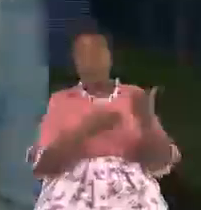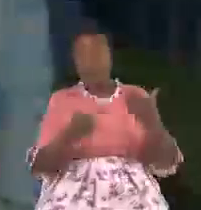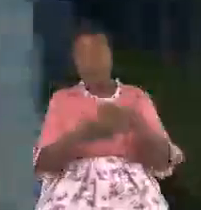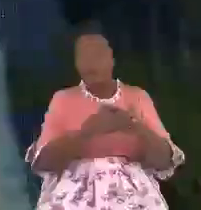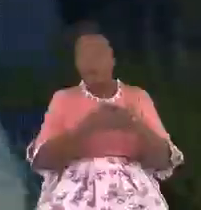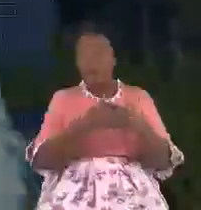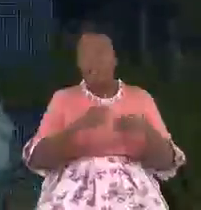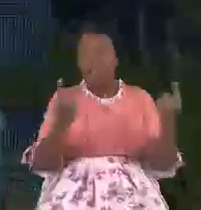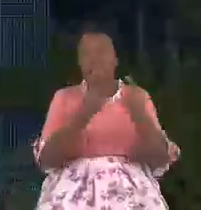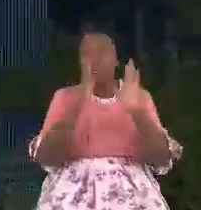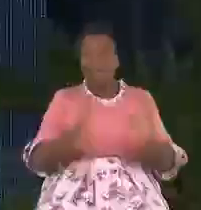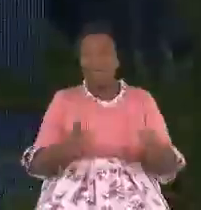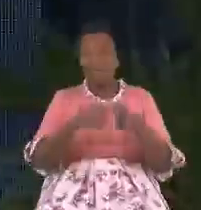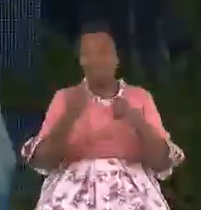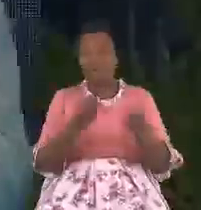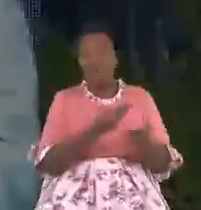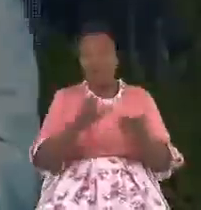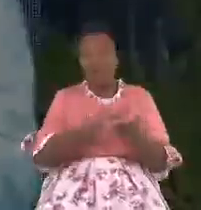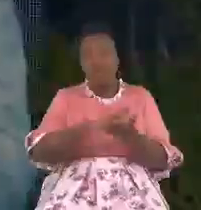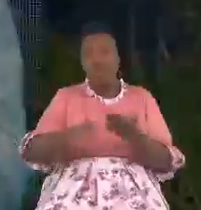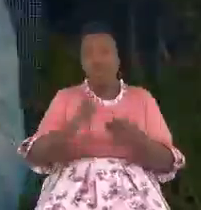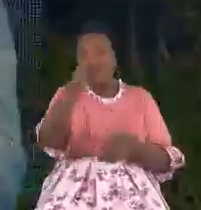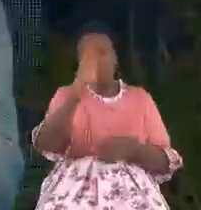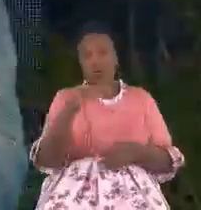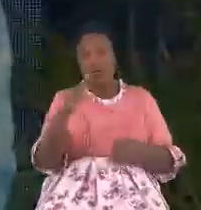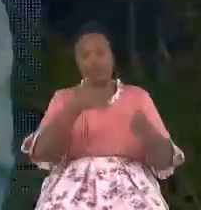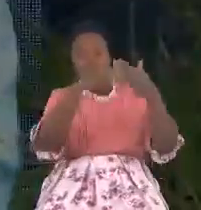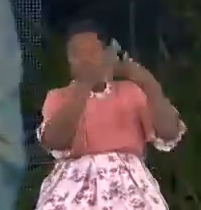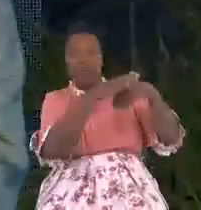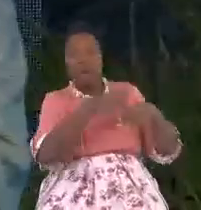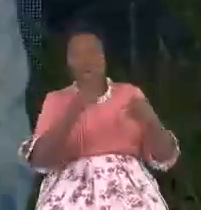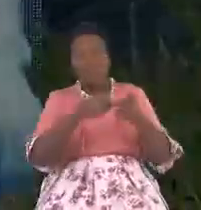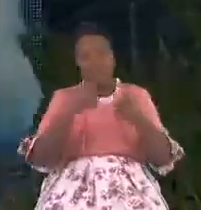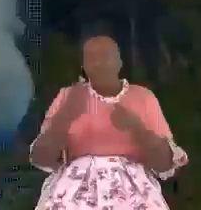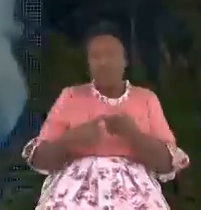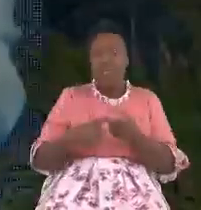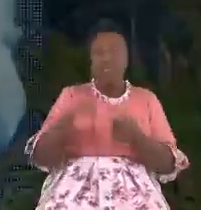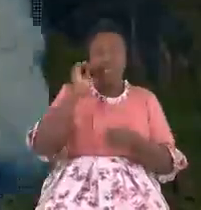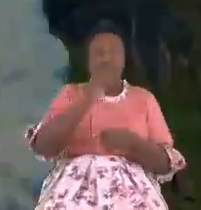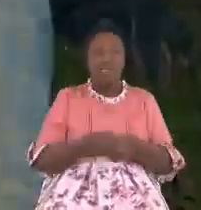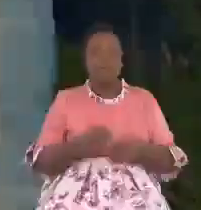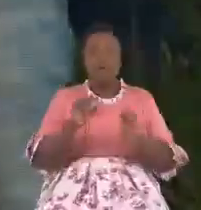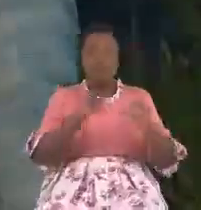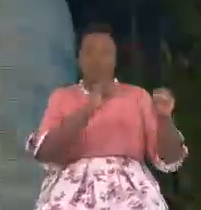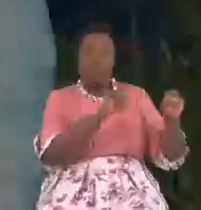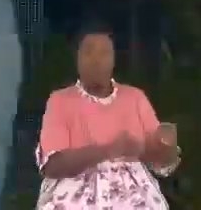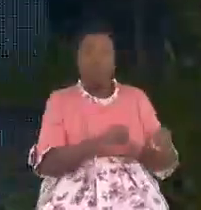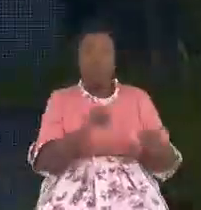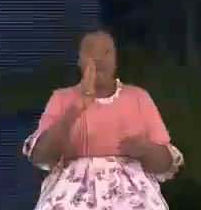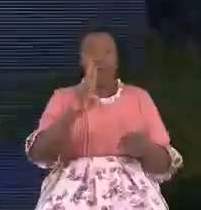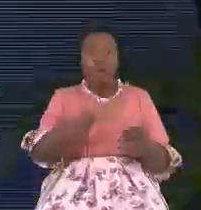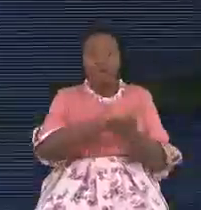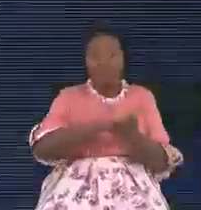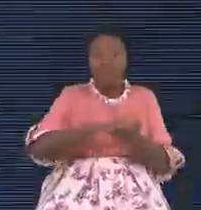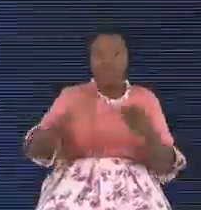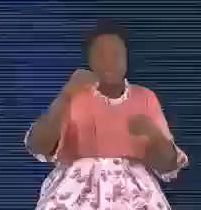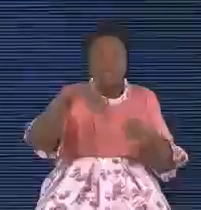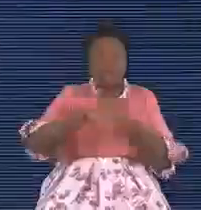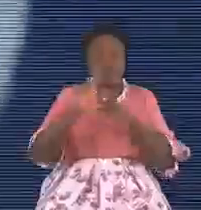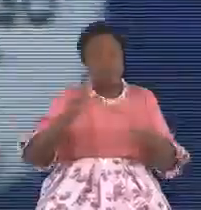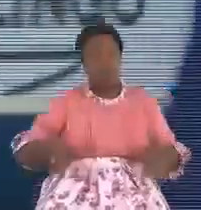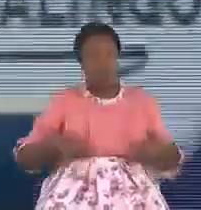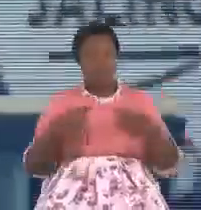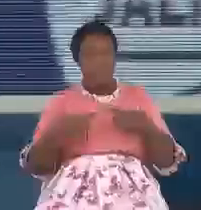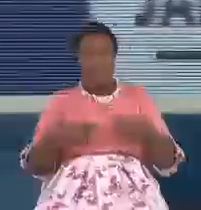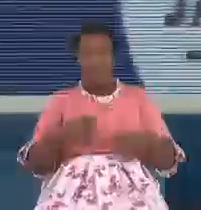god of heaven and then he injects righteousness in your life and so